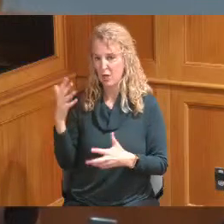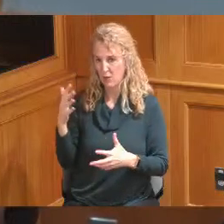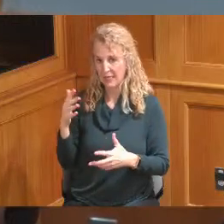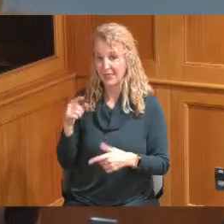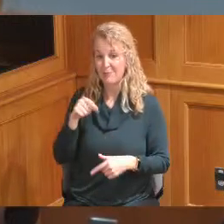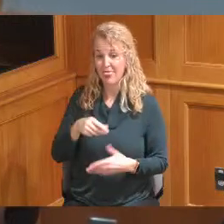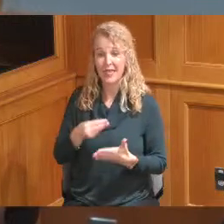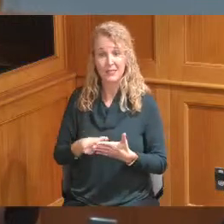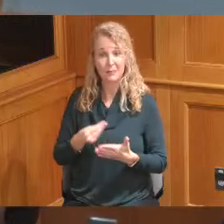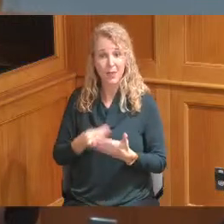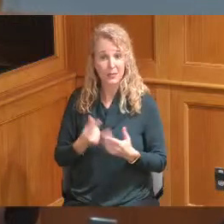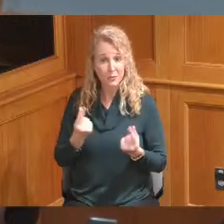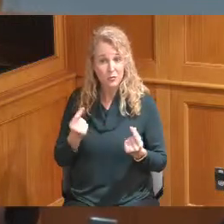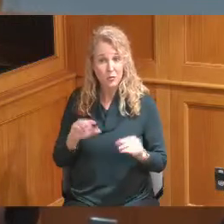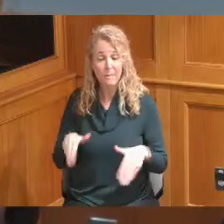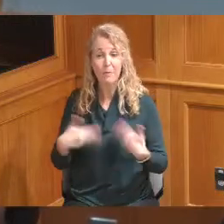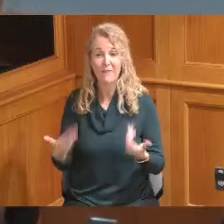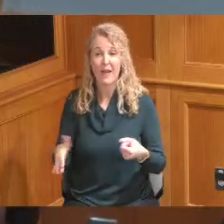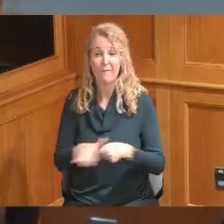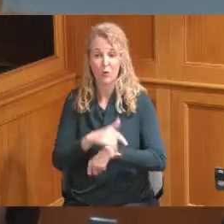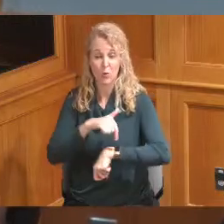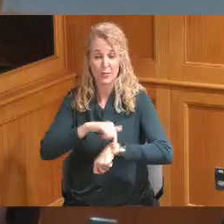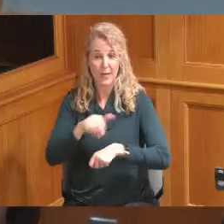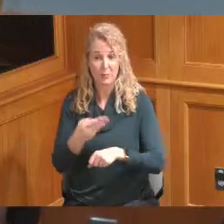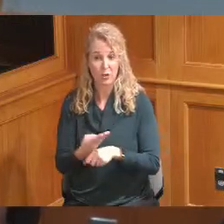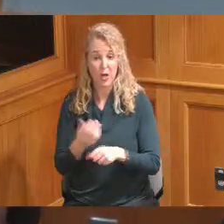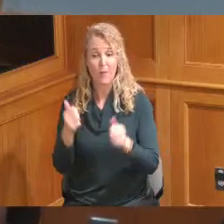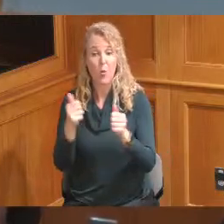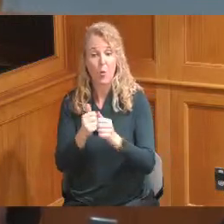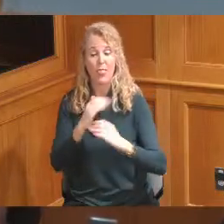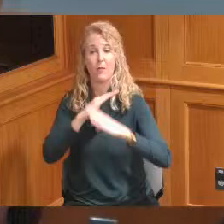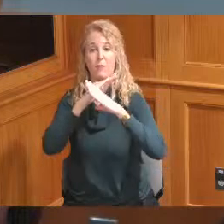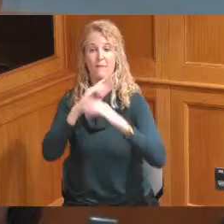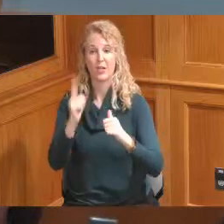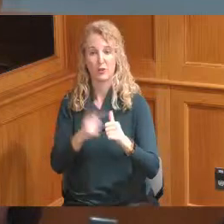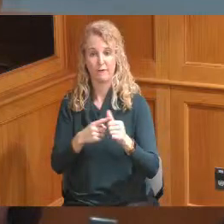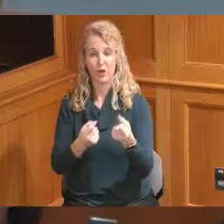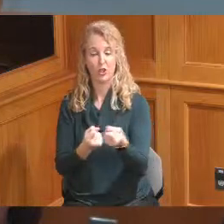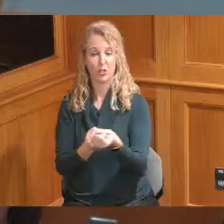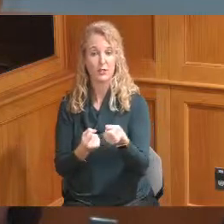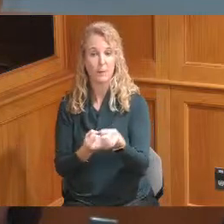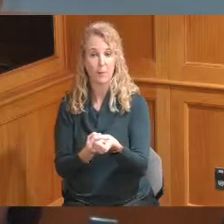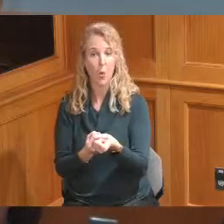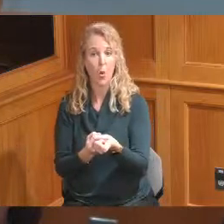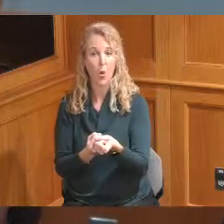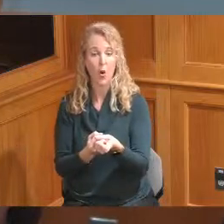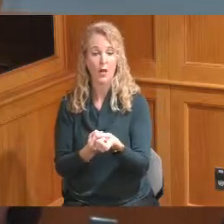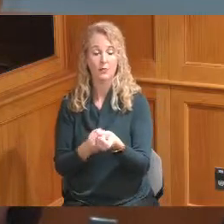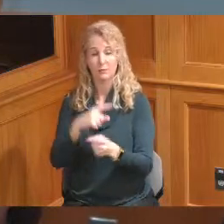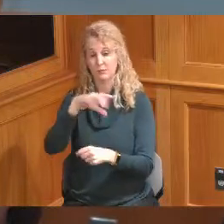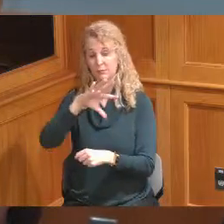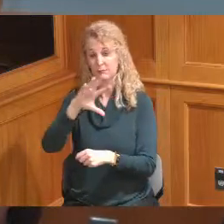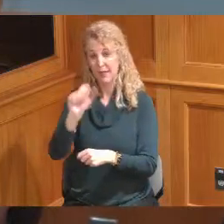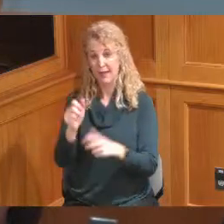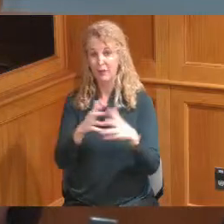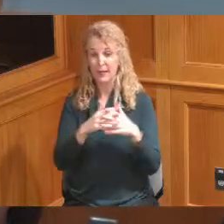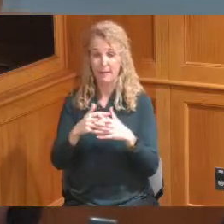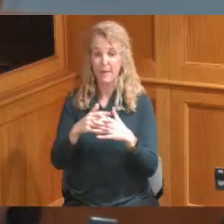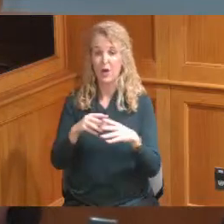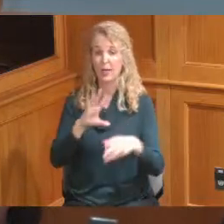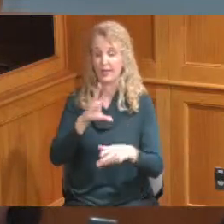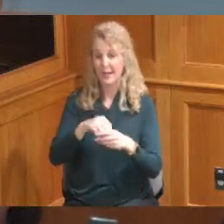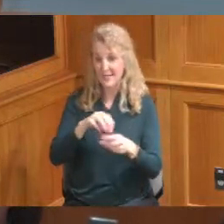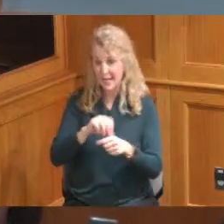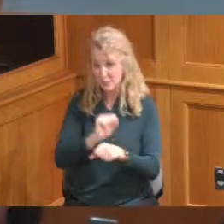this money will provide a full-time position with Prevention First to support the efforts of not only the African American Engagement Work Group as